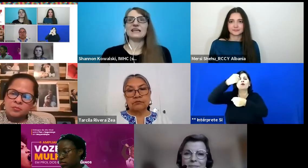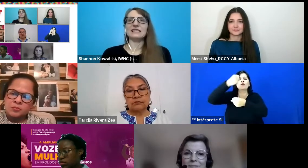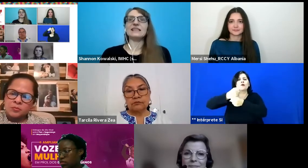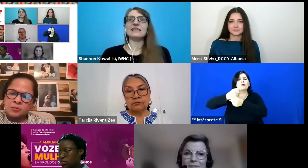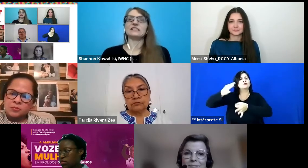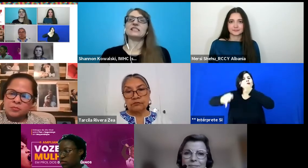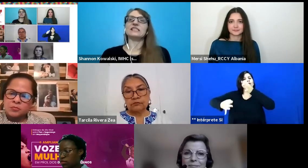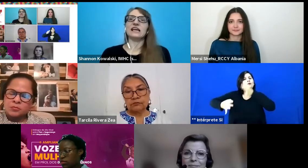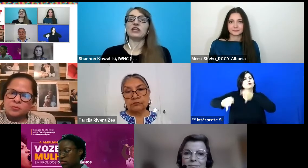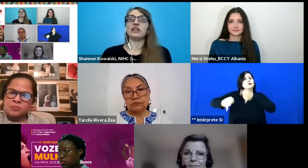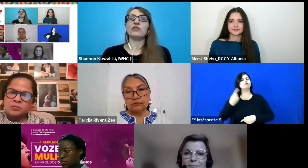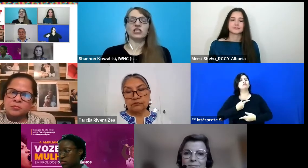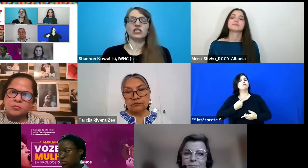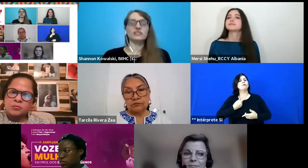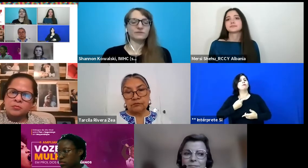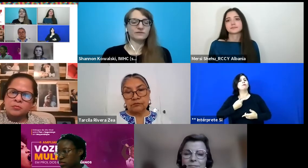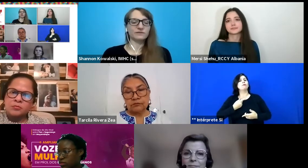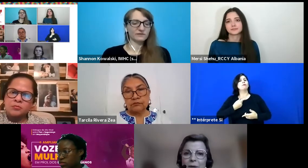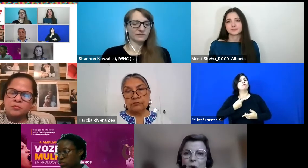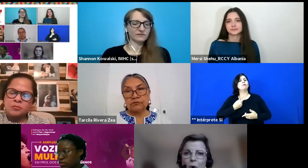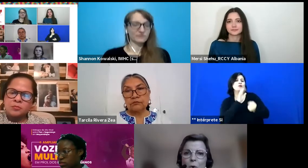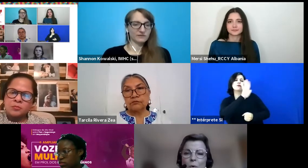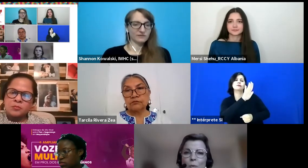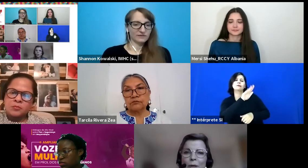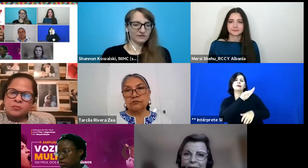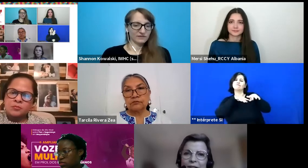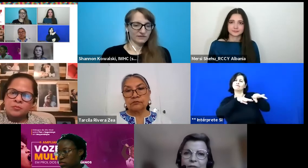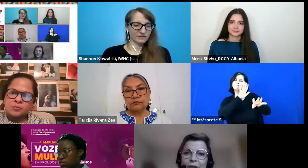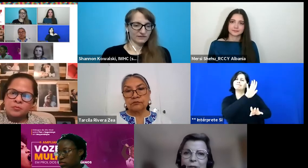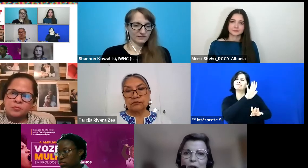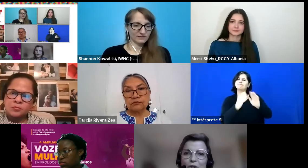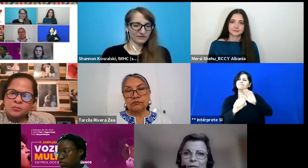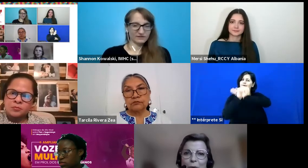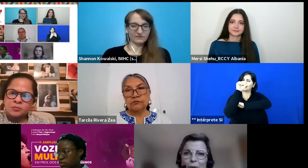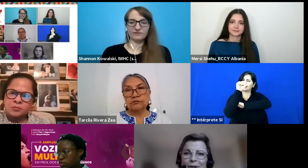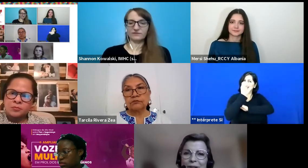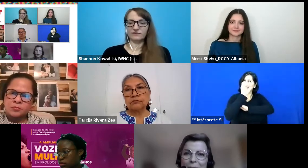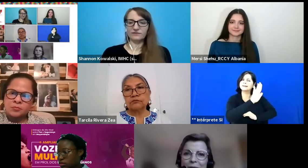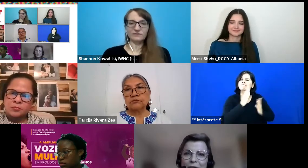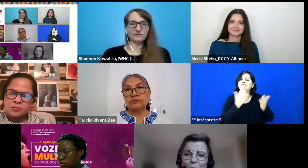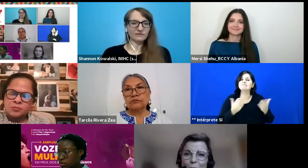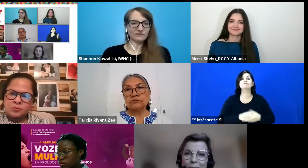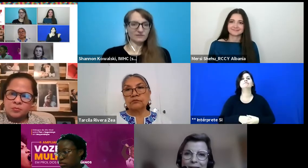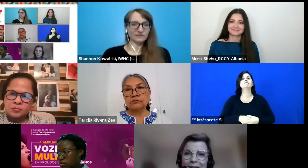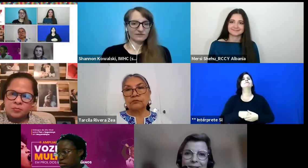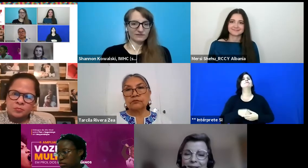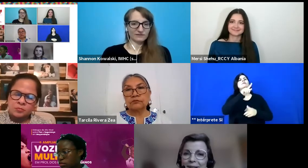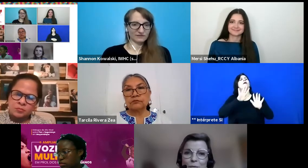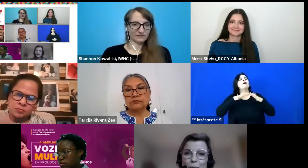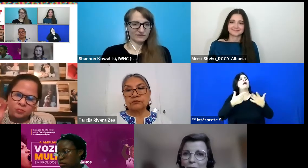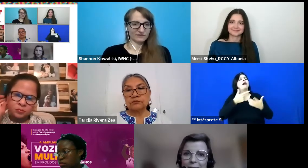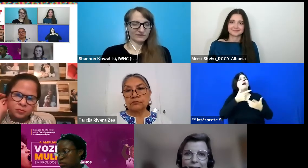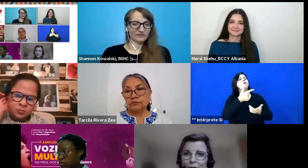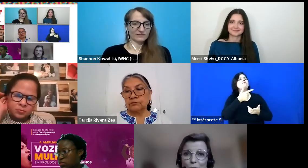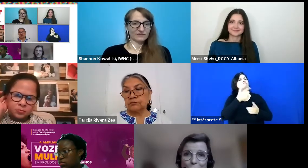key lessons that you have learned? Well, thank you very much for giving me the floor. And